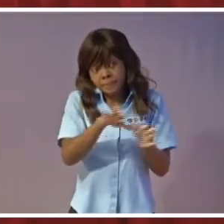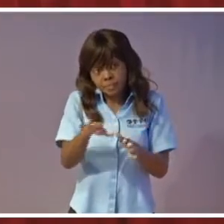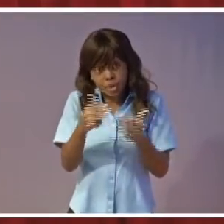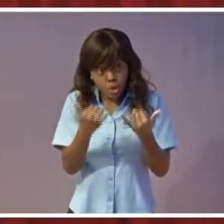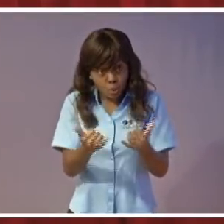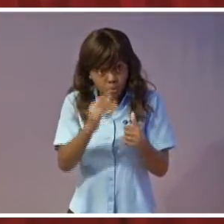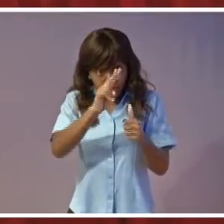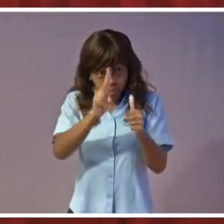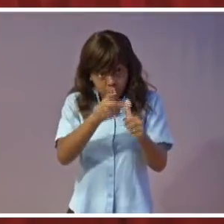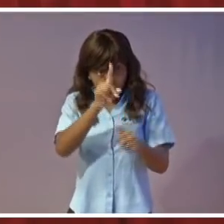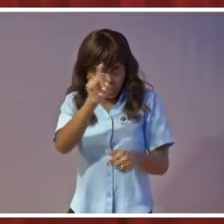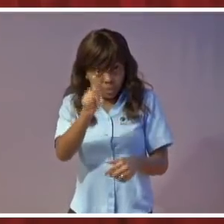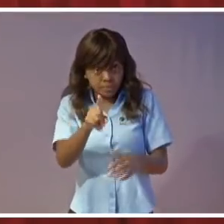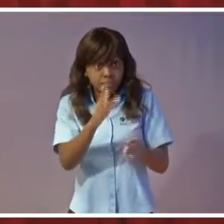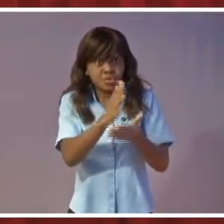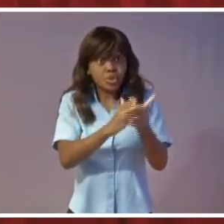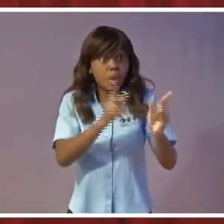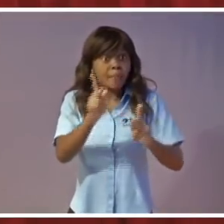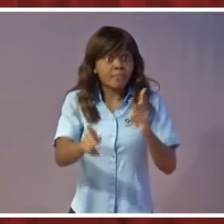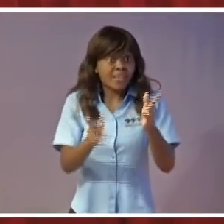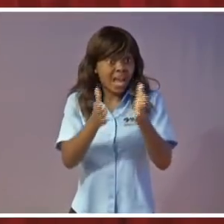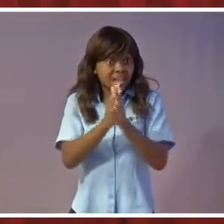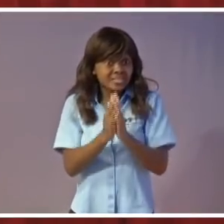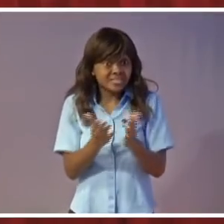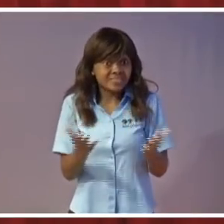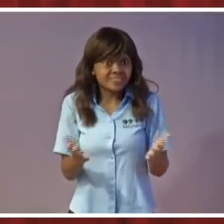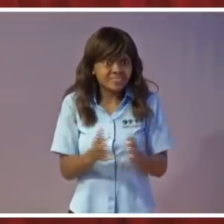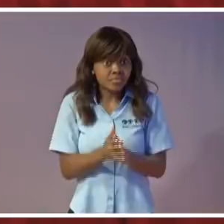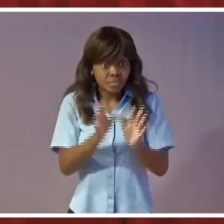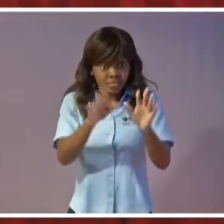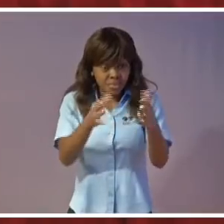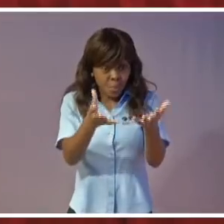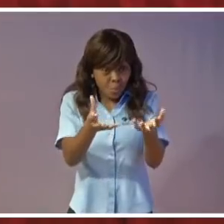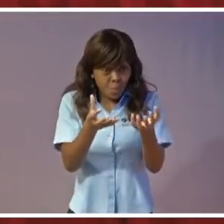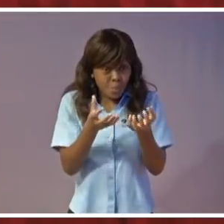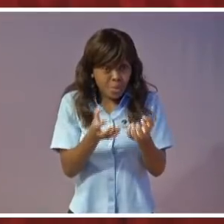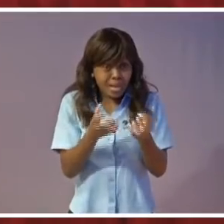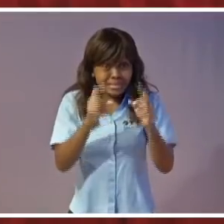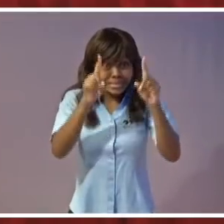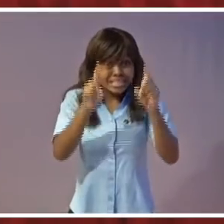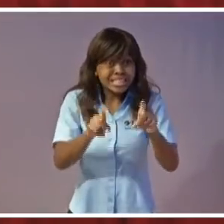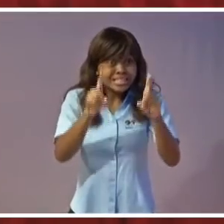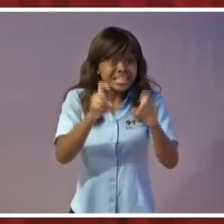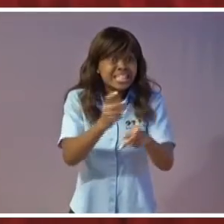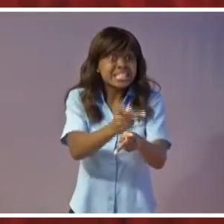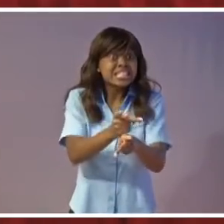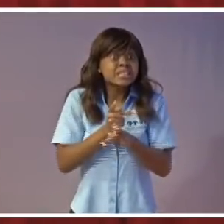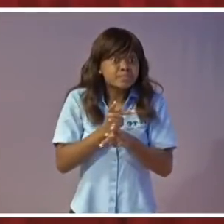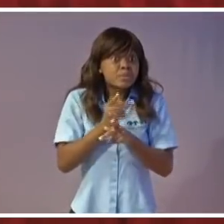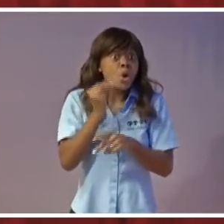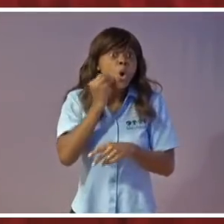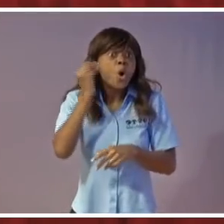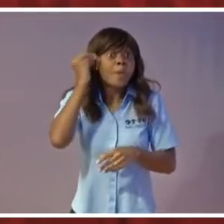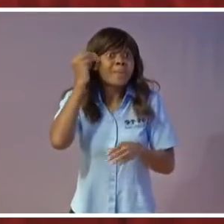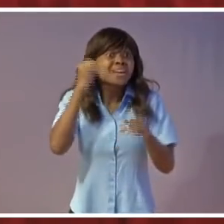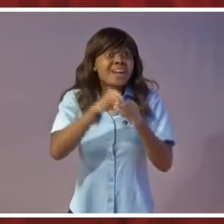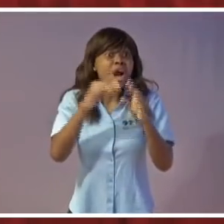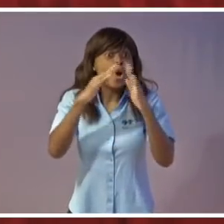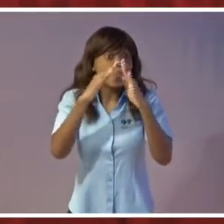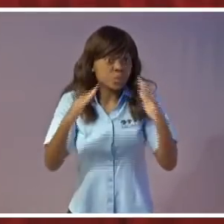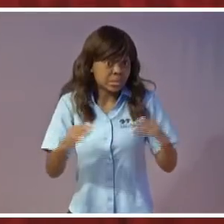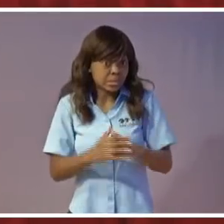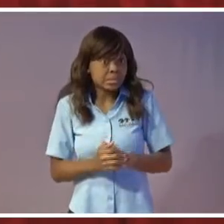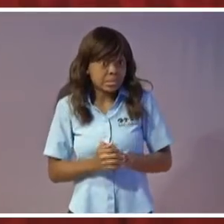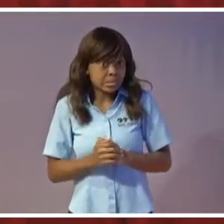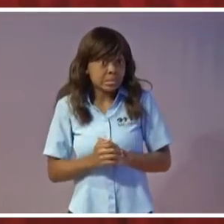any here, but probably bringing them in when they travel, etc. And we're getting some stories of within a week or two, people